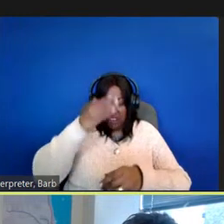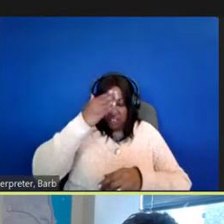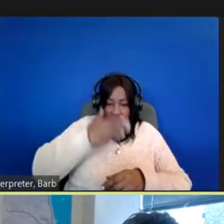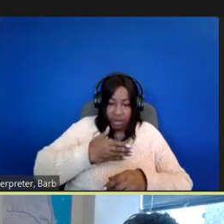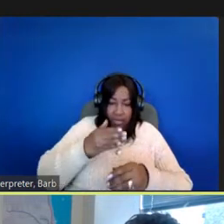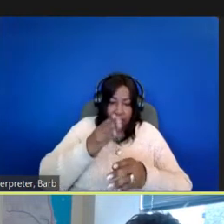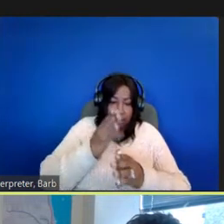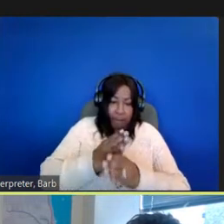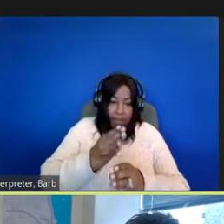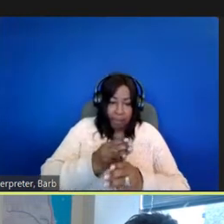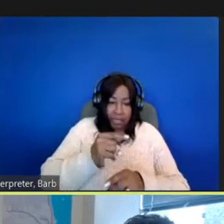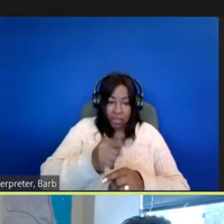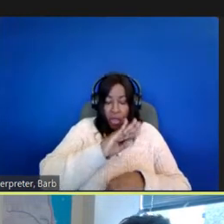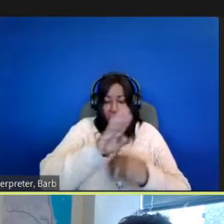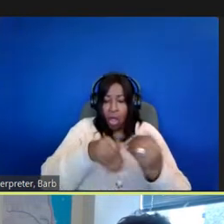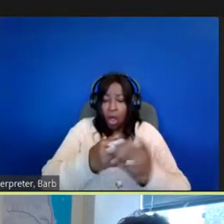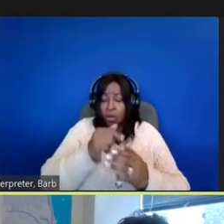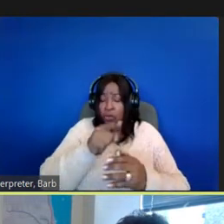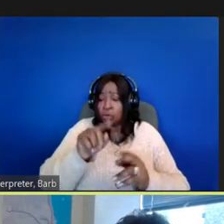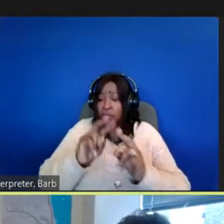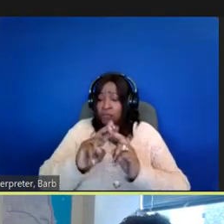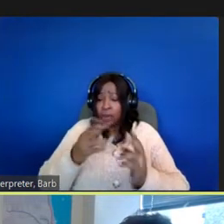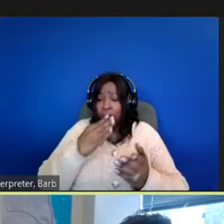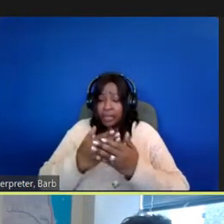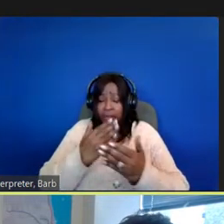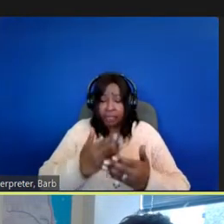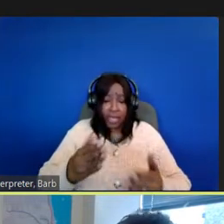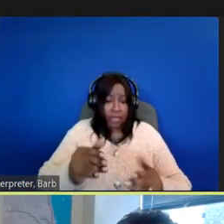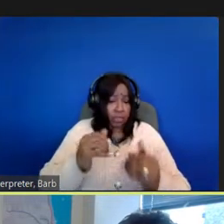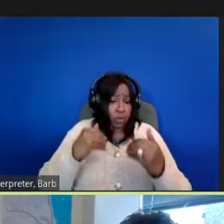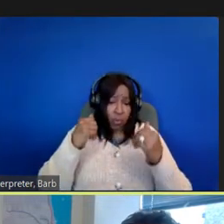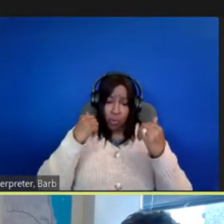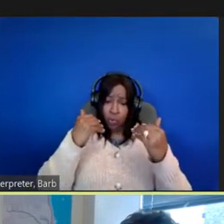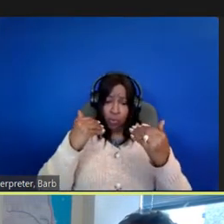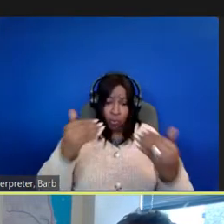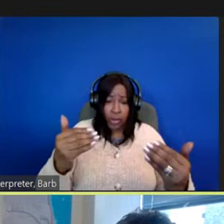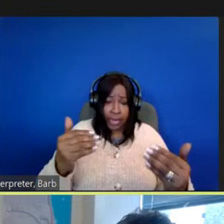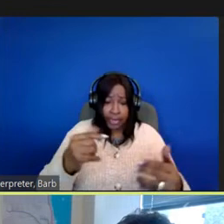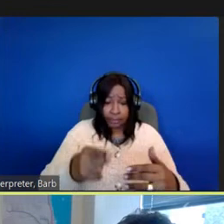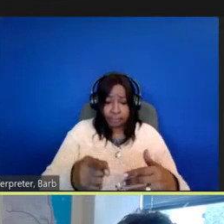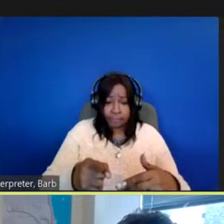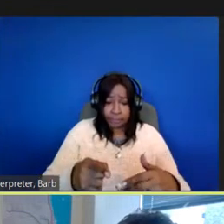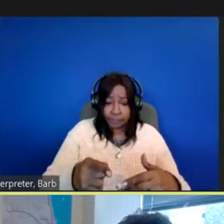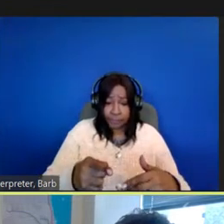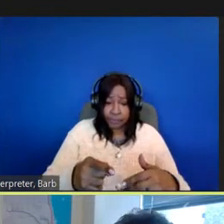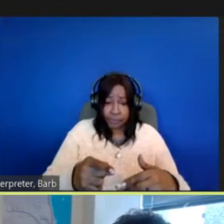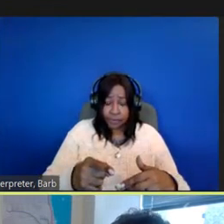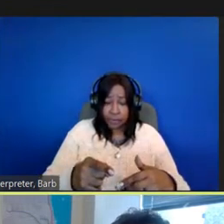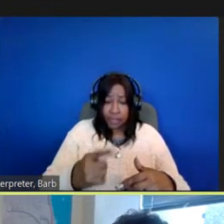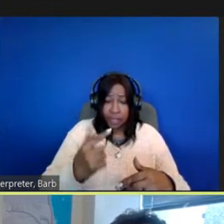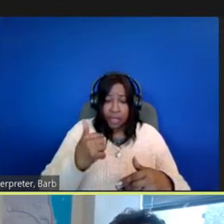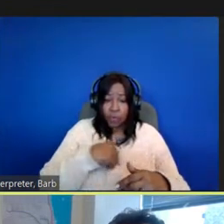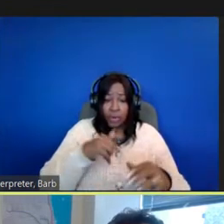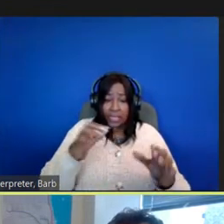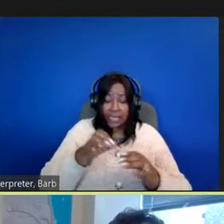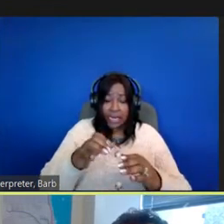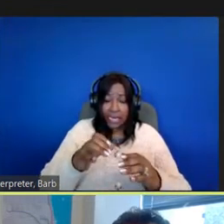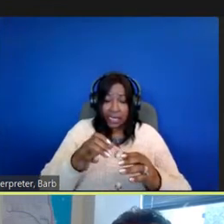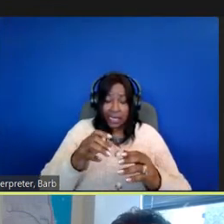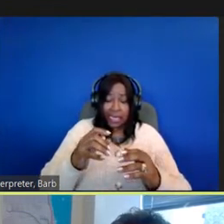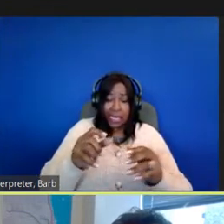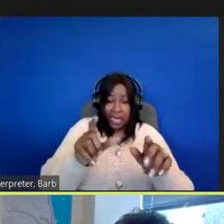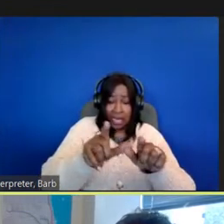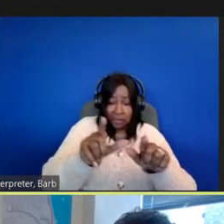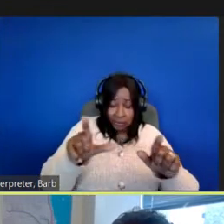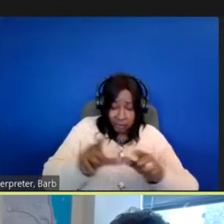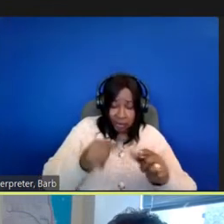all of those are very good things. Go ahead. So we did a site visit to one of the garages,